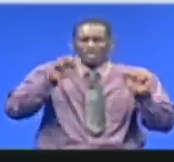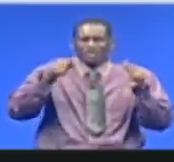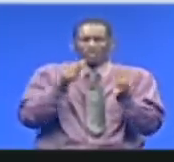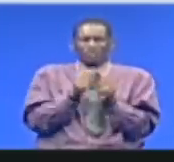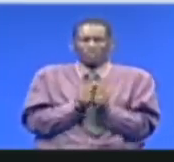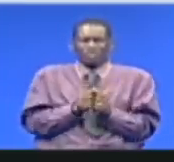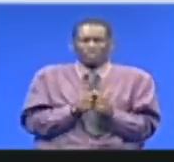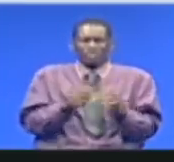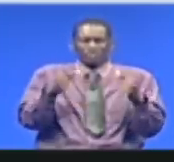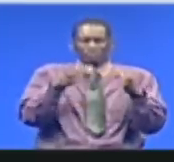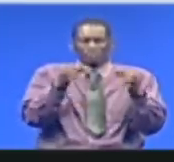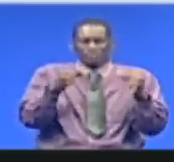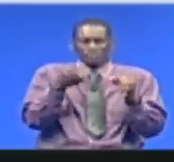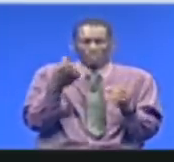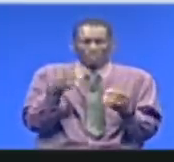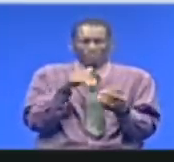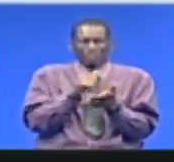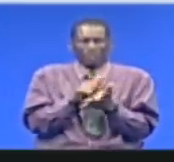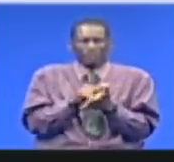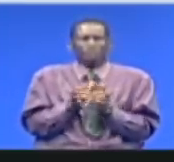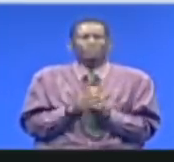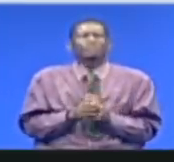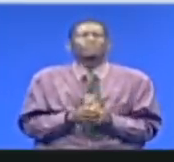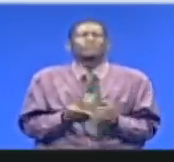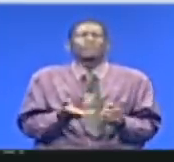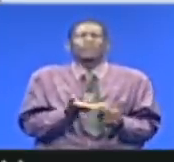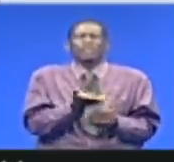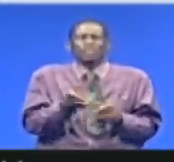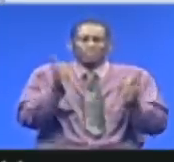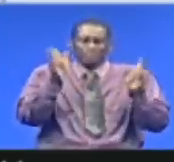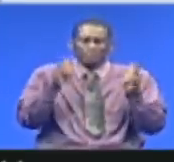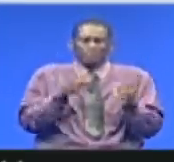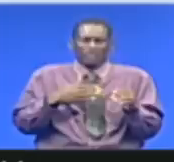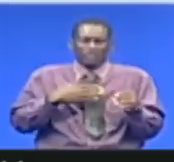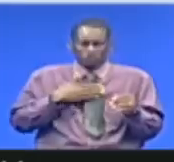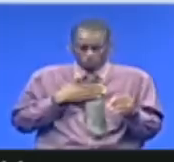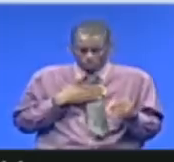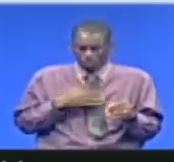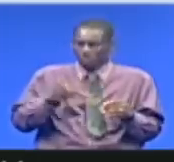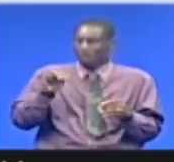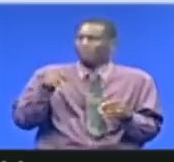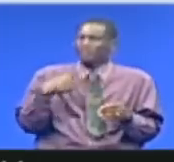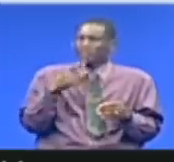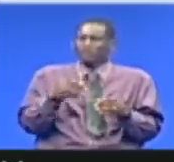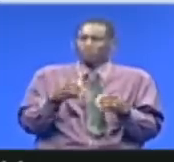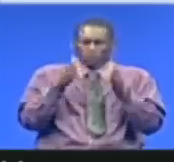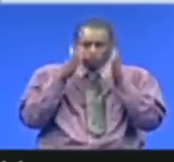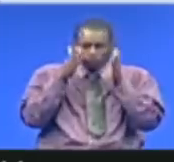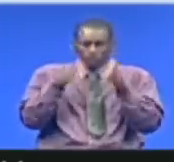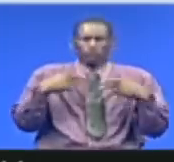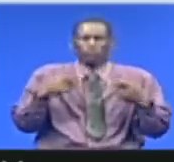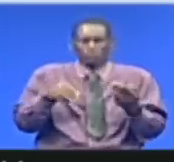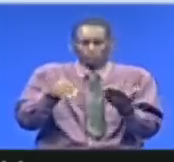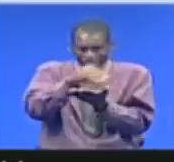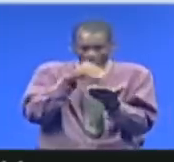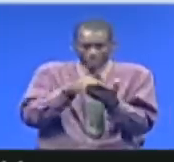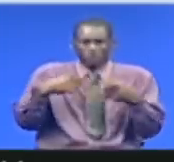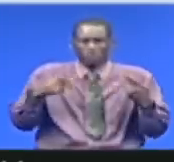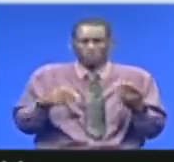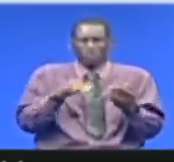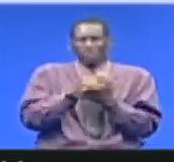the sentiments there, that they must be, like Mheshimiwa said, it must be centered on the people. And that's why the issues that